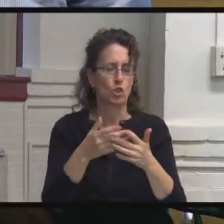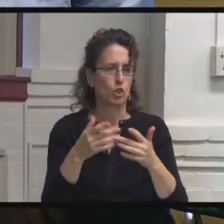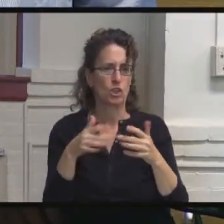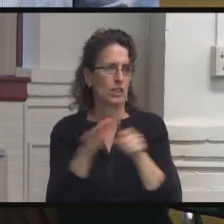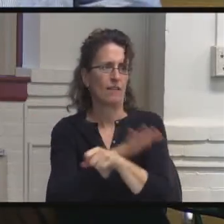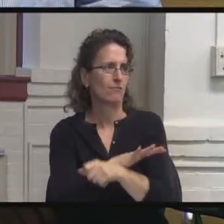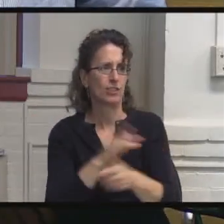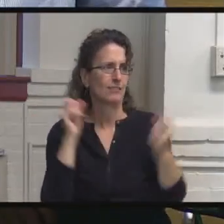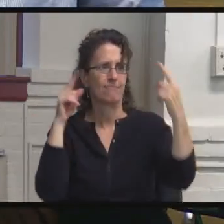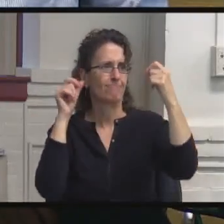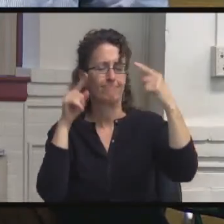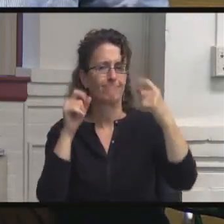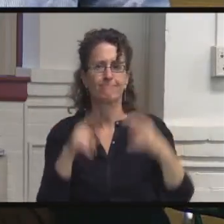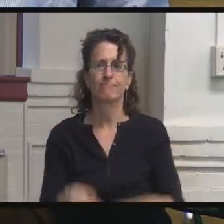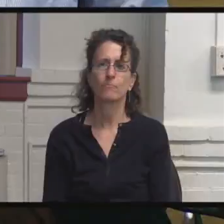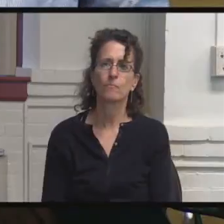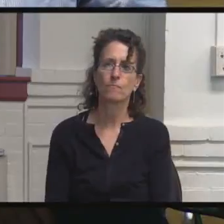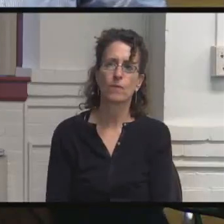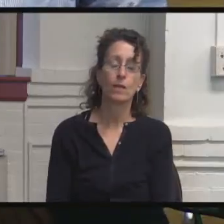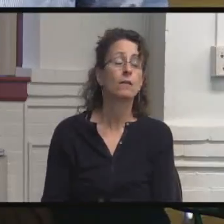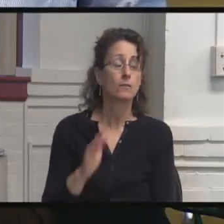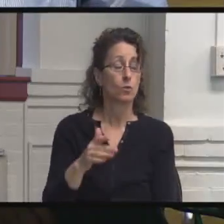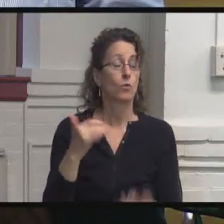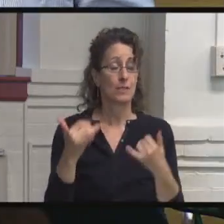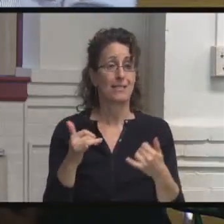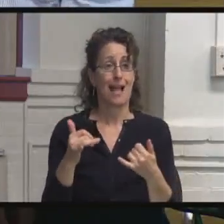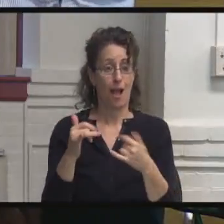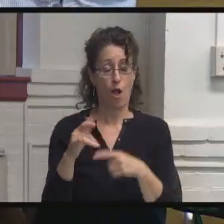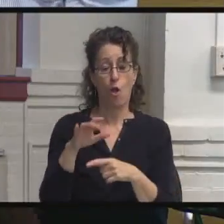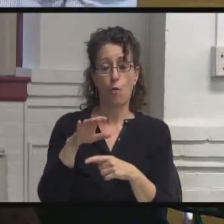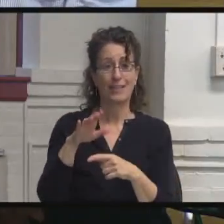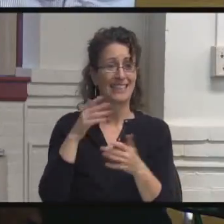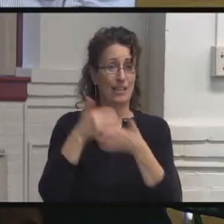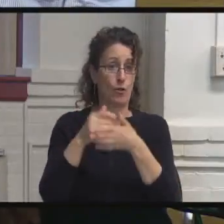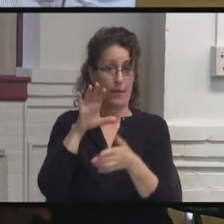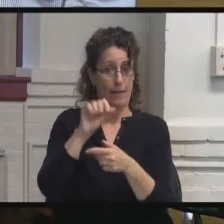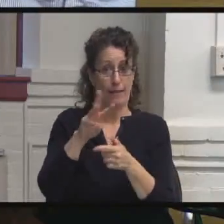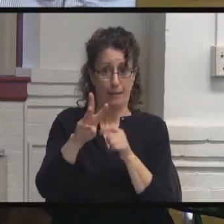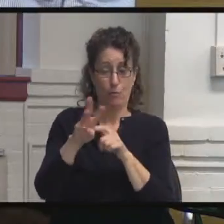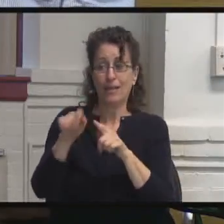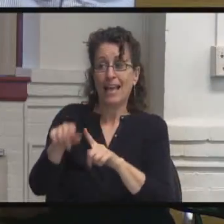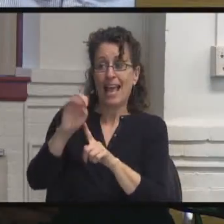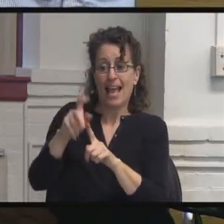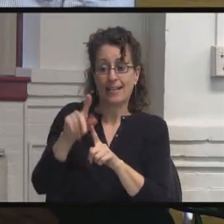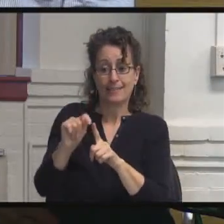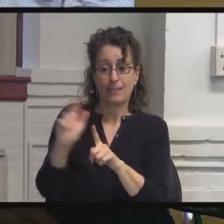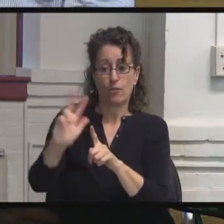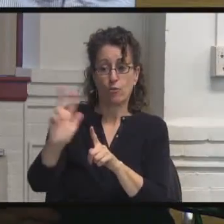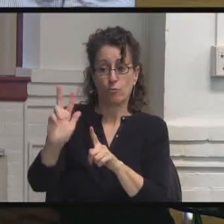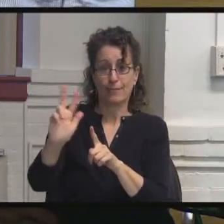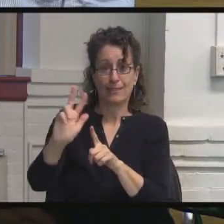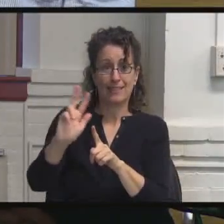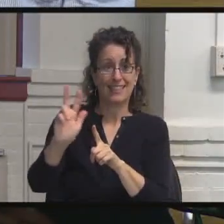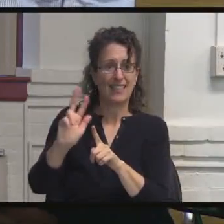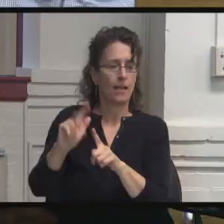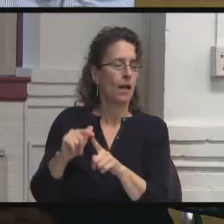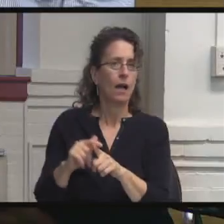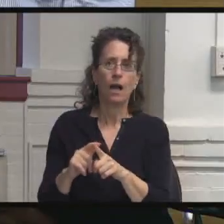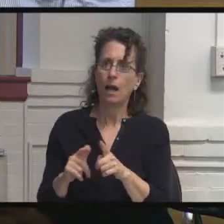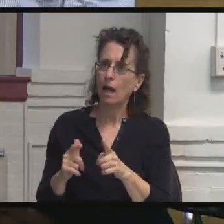basically right around exit 3, in particular, and along the interstates, there's all kinds of patches where there was really